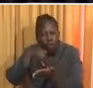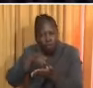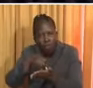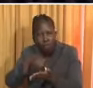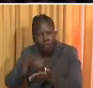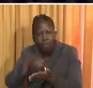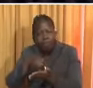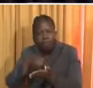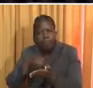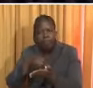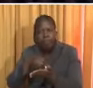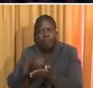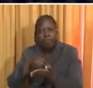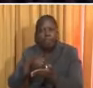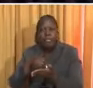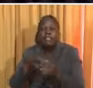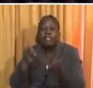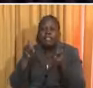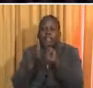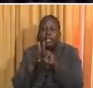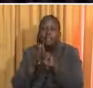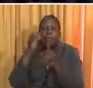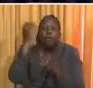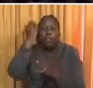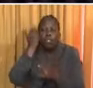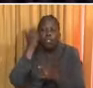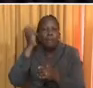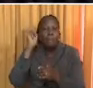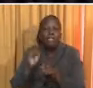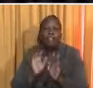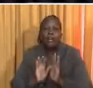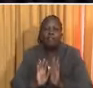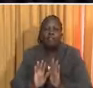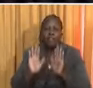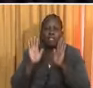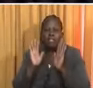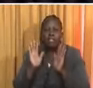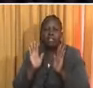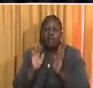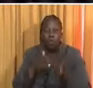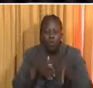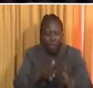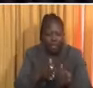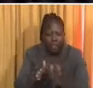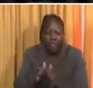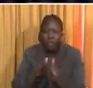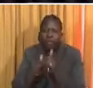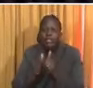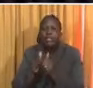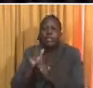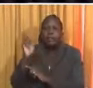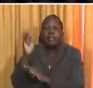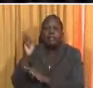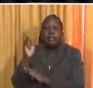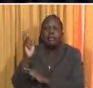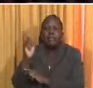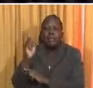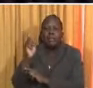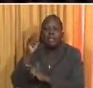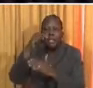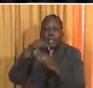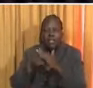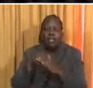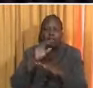Rai case. Courts ought to avoid mechanistic approaches to president because it is